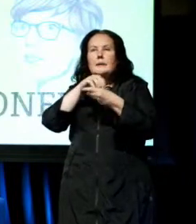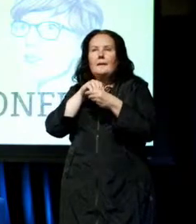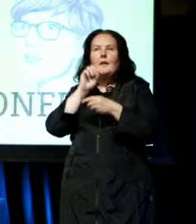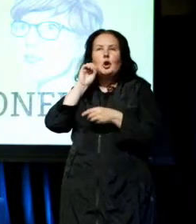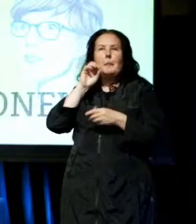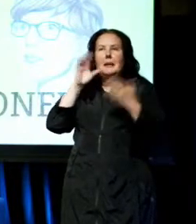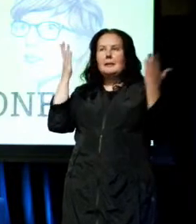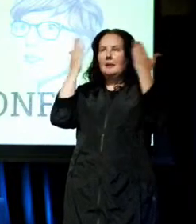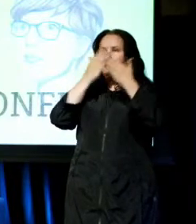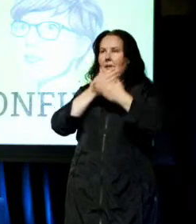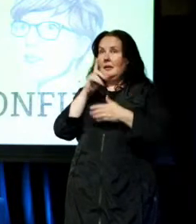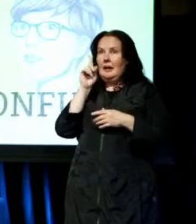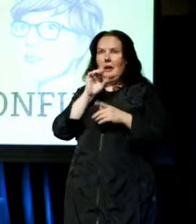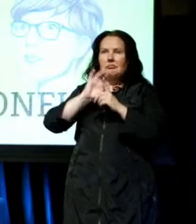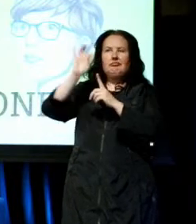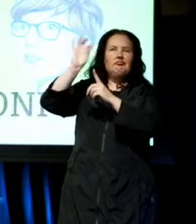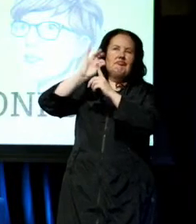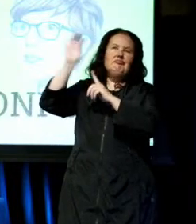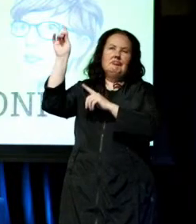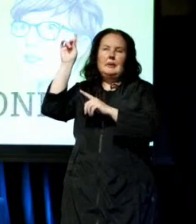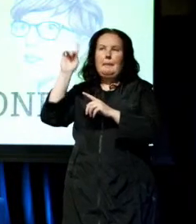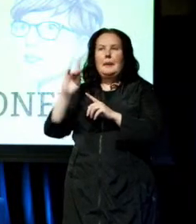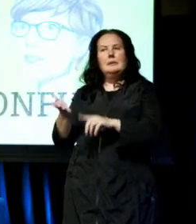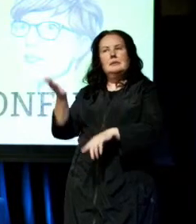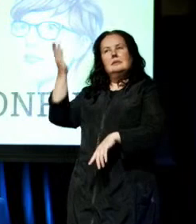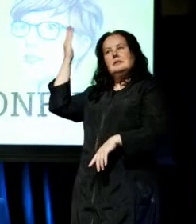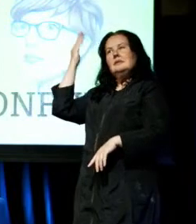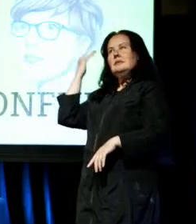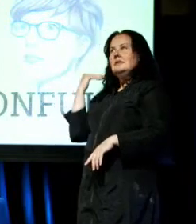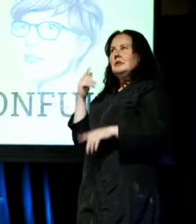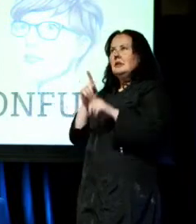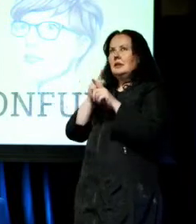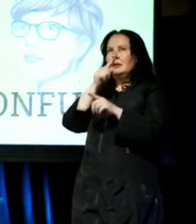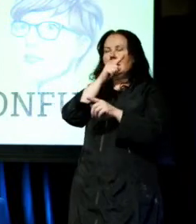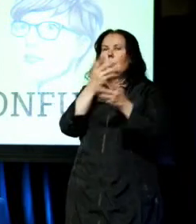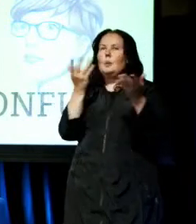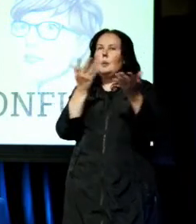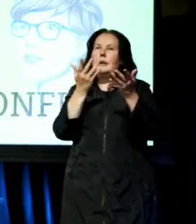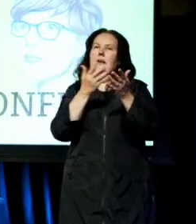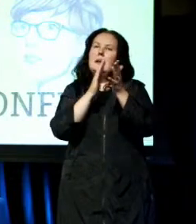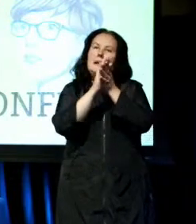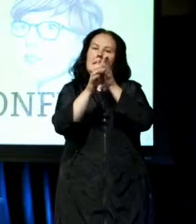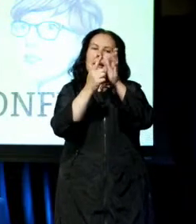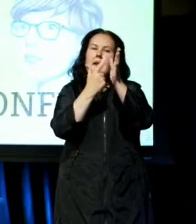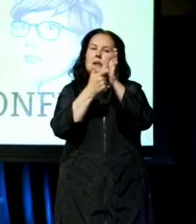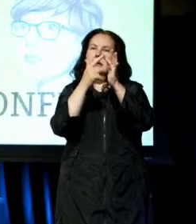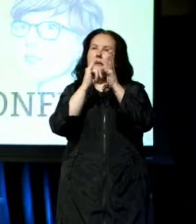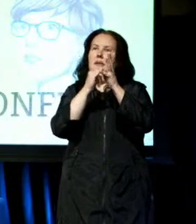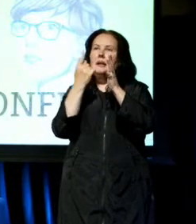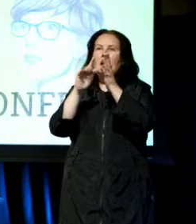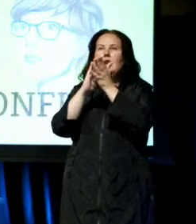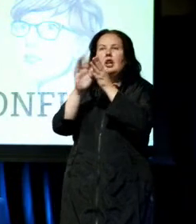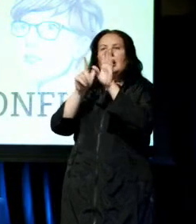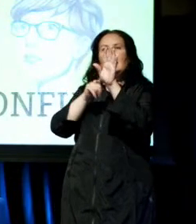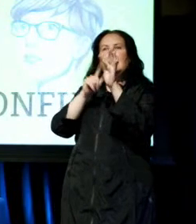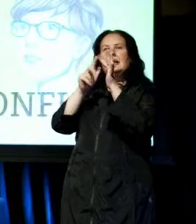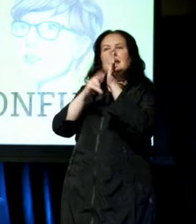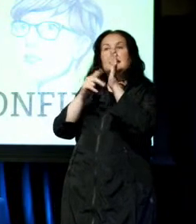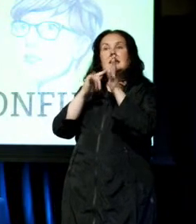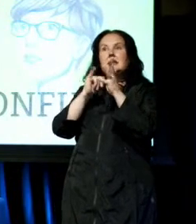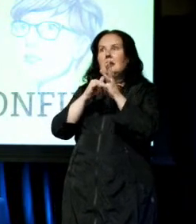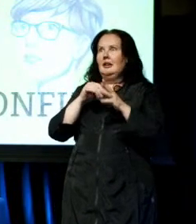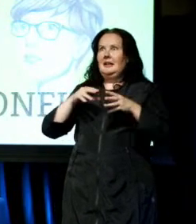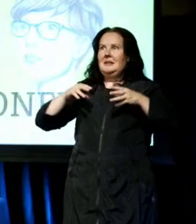comedy nights now have gotten much better, but this was like at Hares and Hyenas, and it was an accessible, diverse